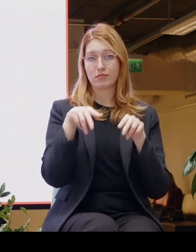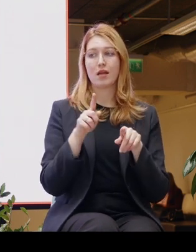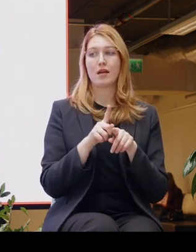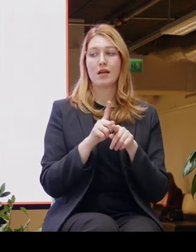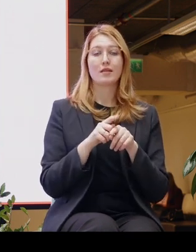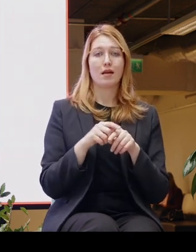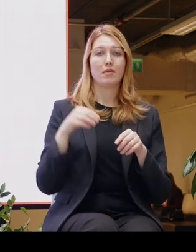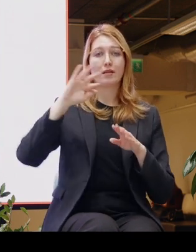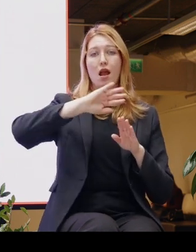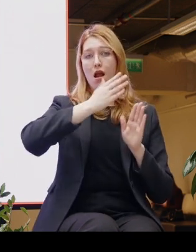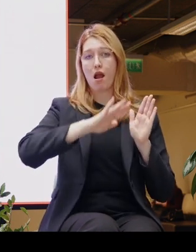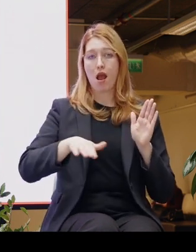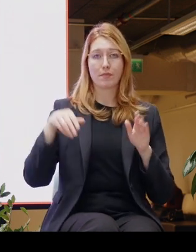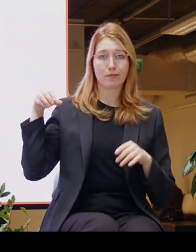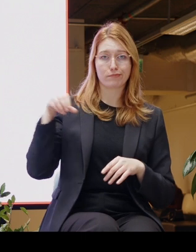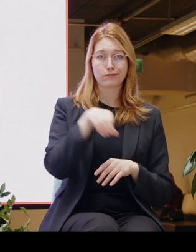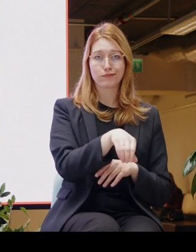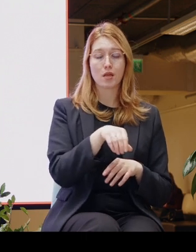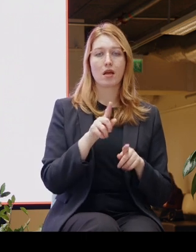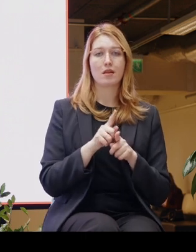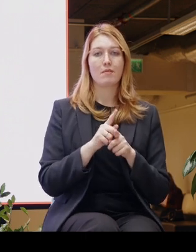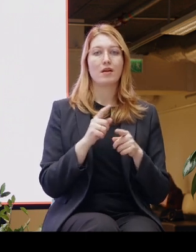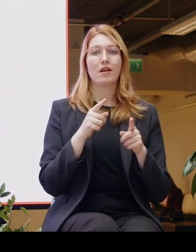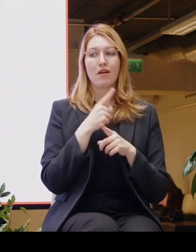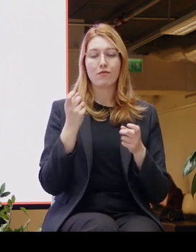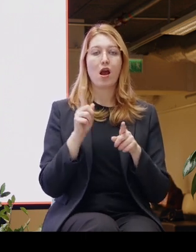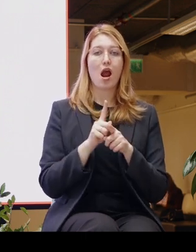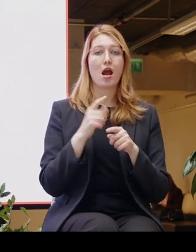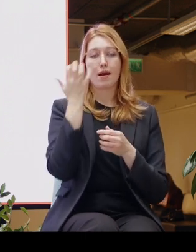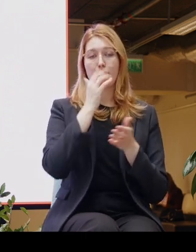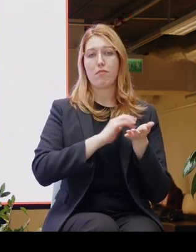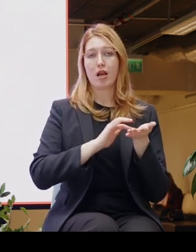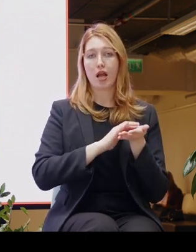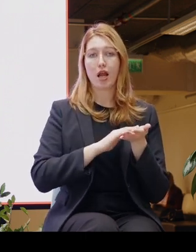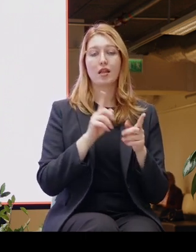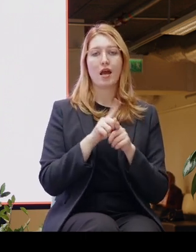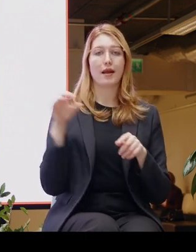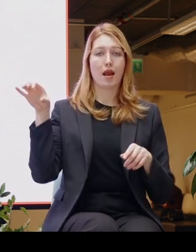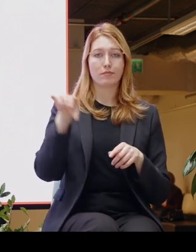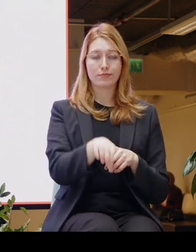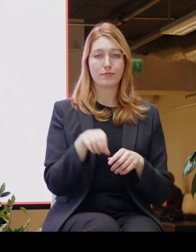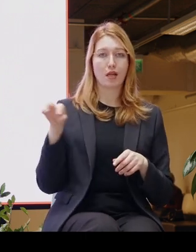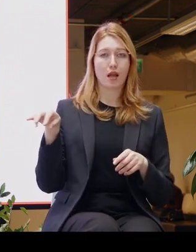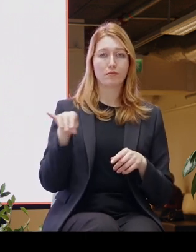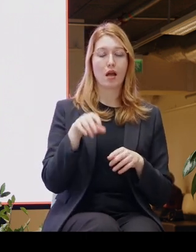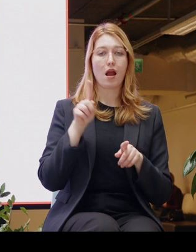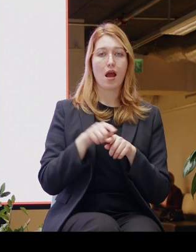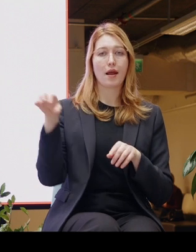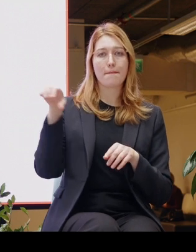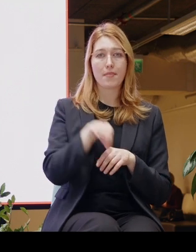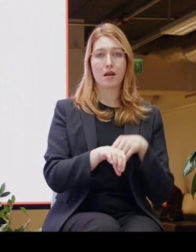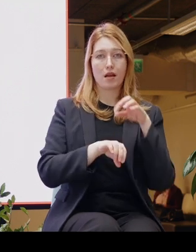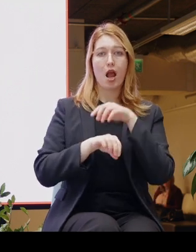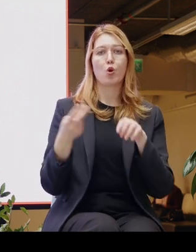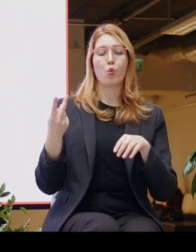Handrail. Floor information is written in the braille on the handrail. Also, the handrail have to be